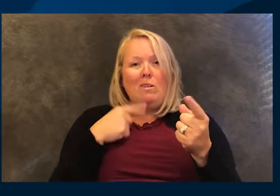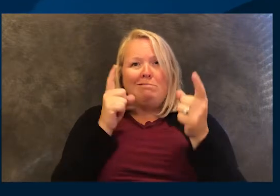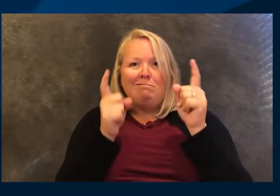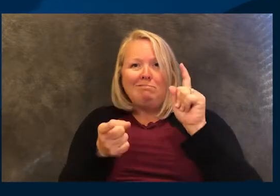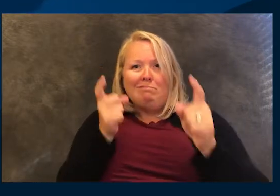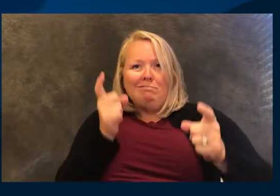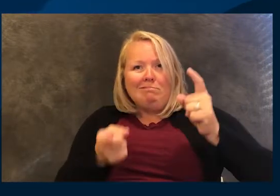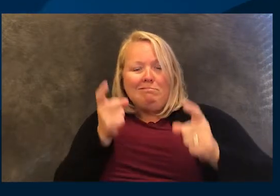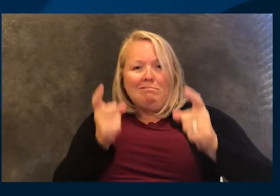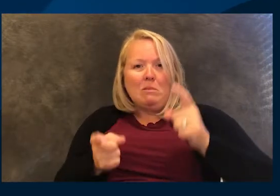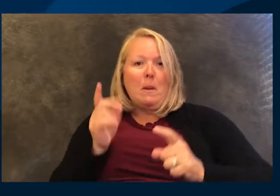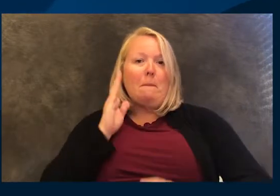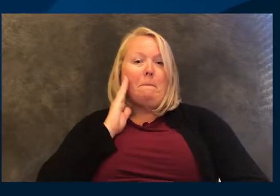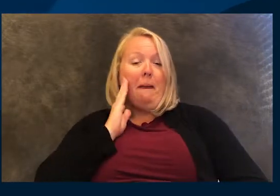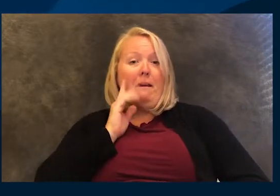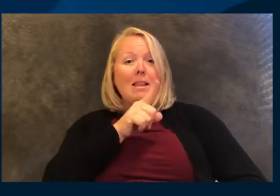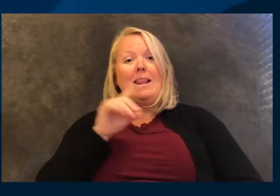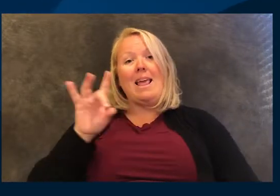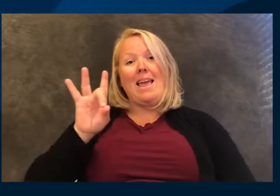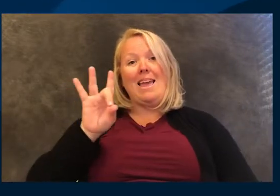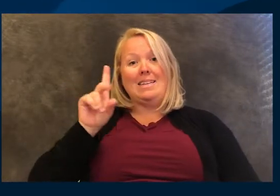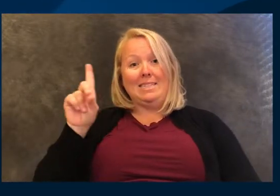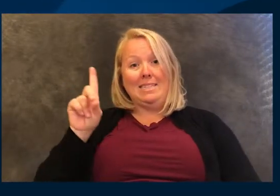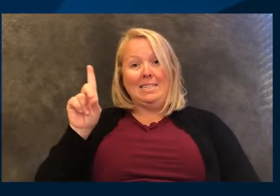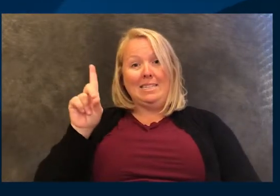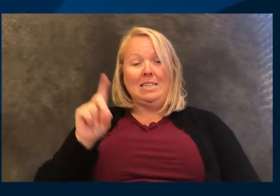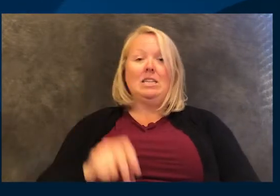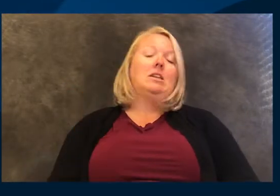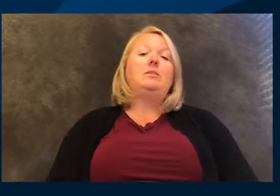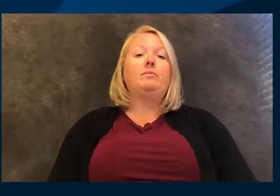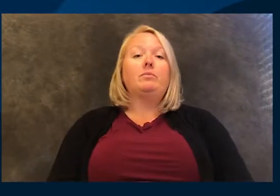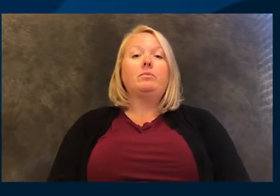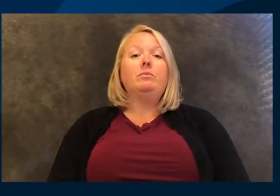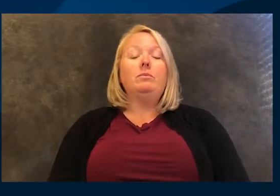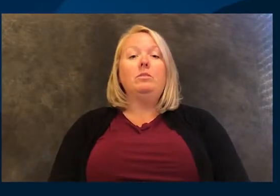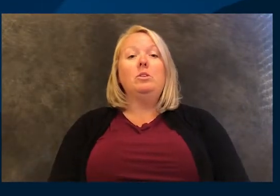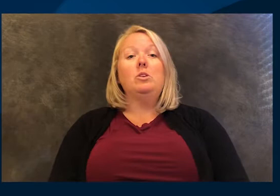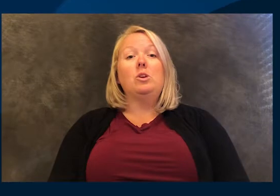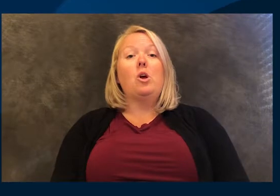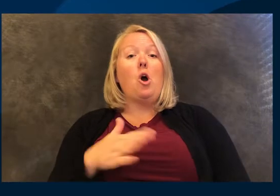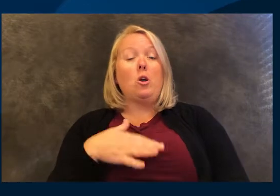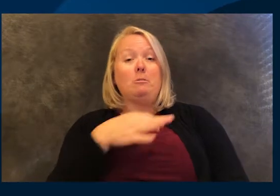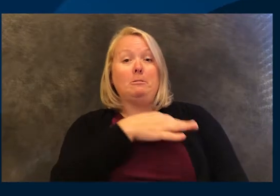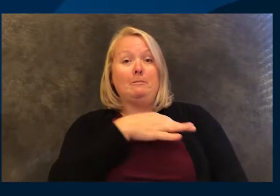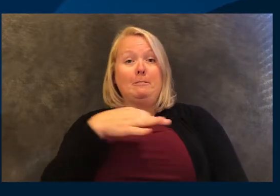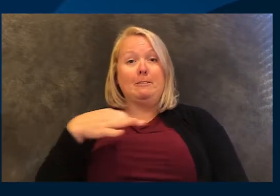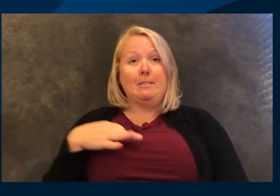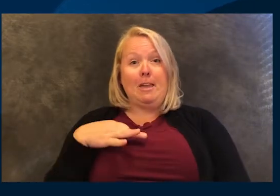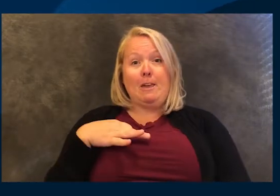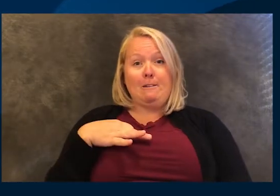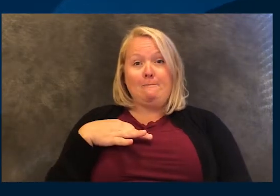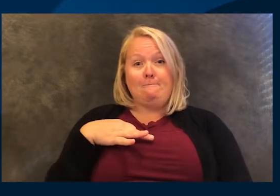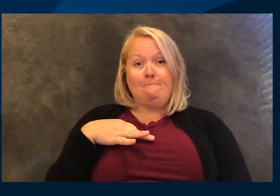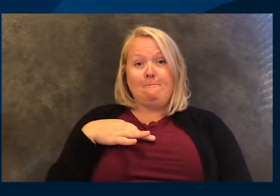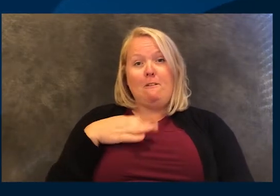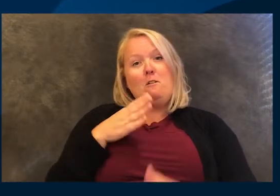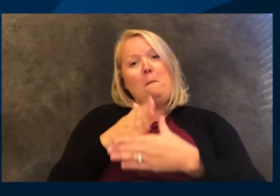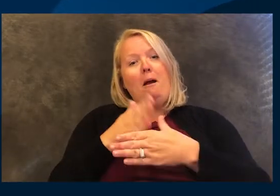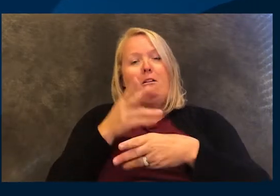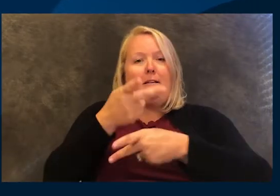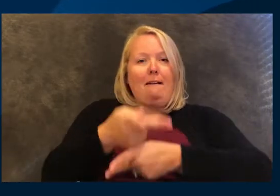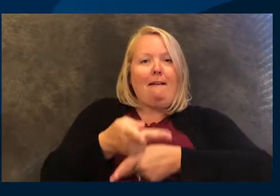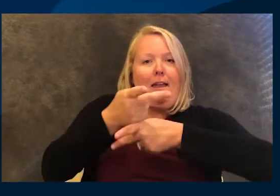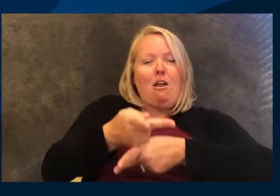beds up in 8D. We flexed our moderate care staffing, and we continue to maximize the use of moderate care in other